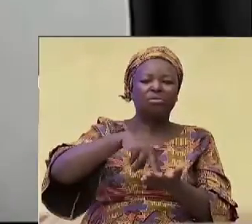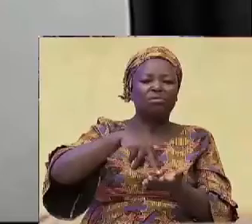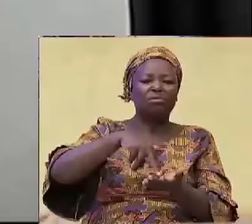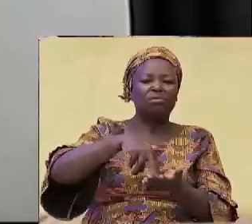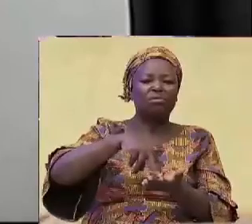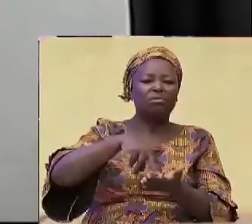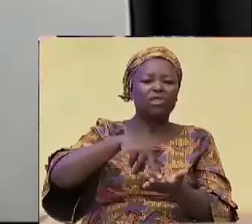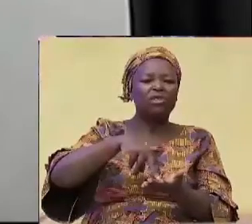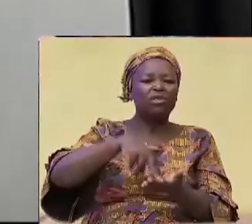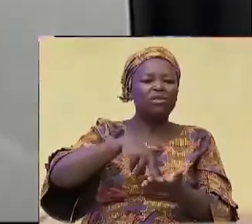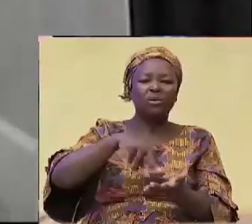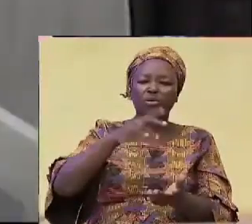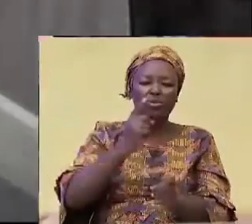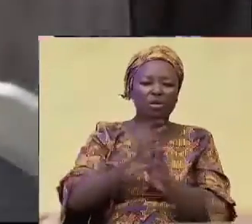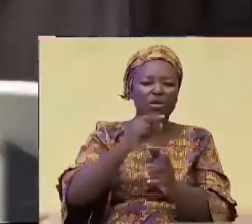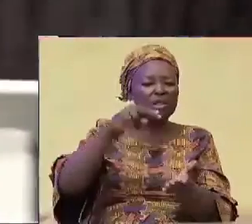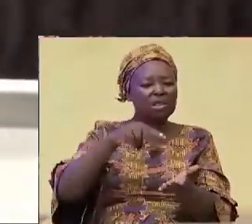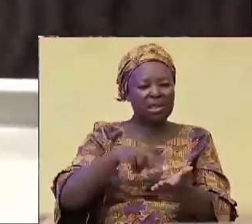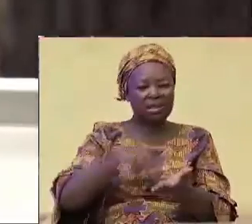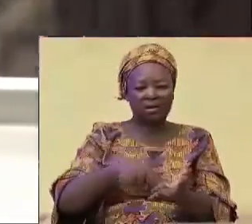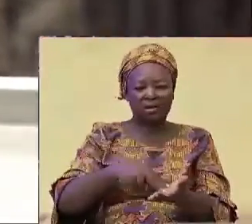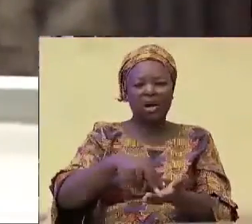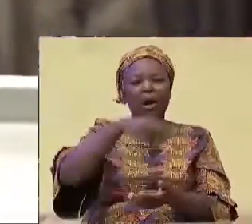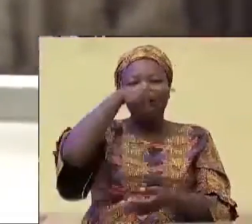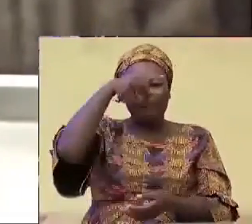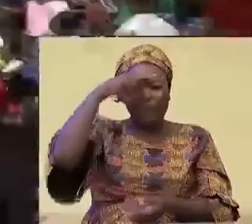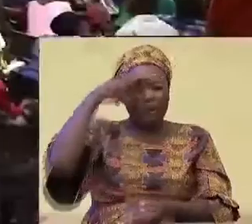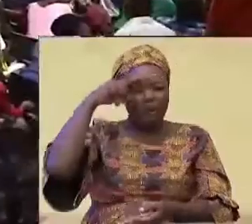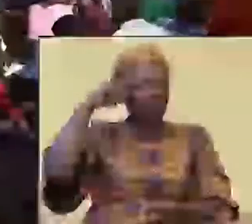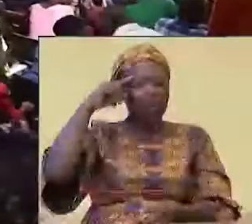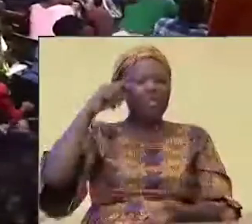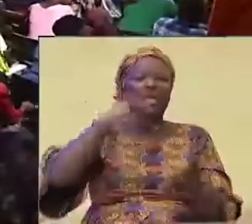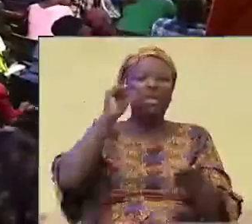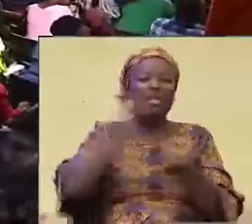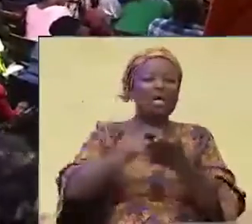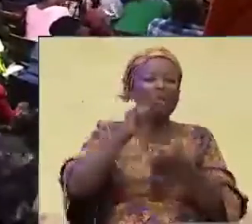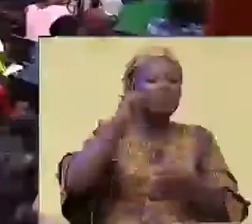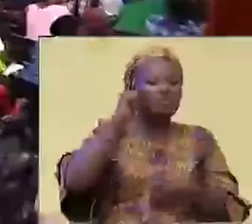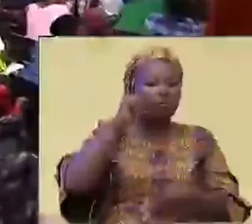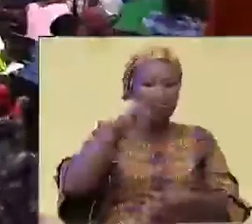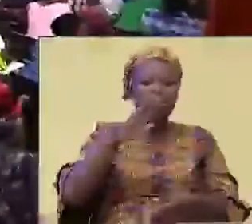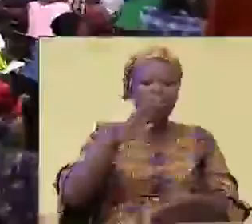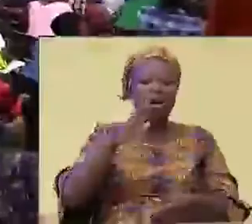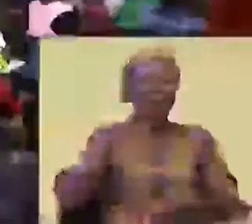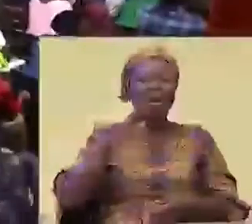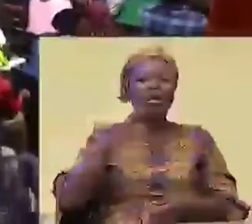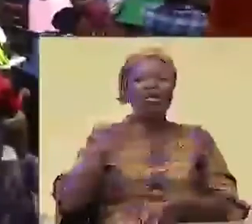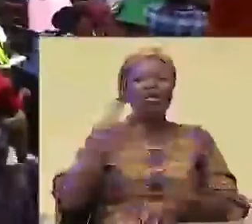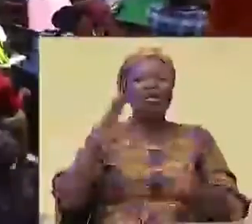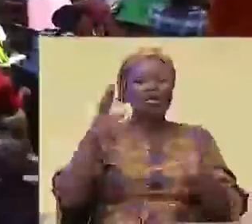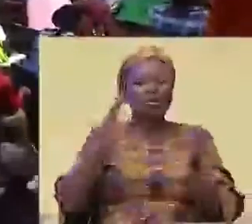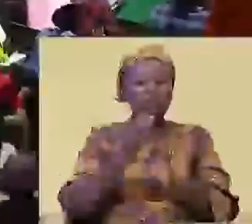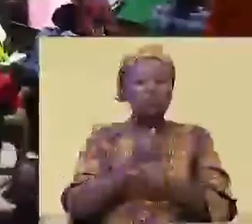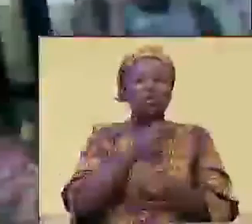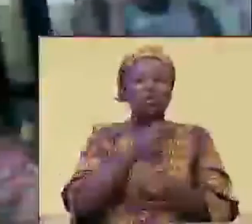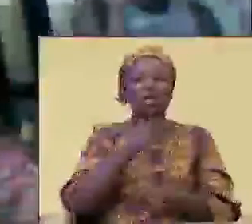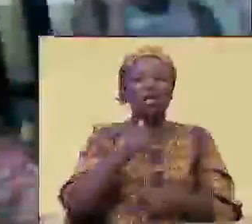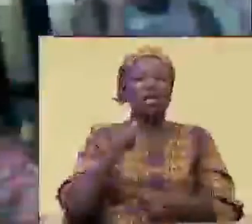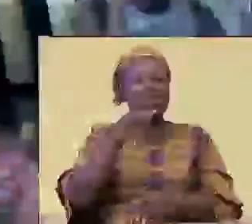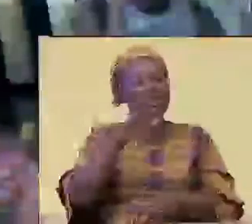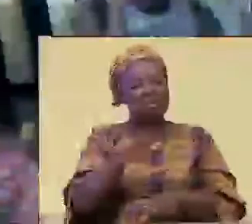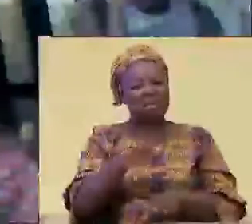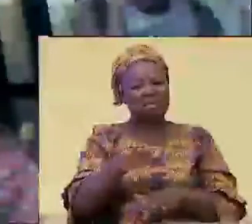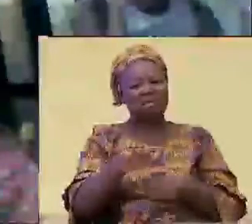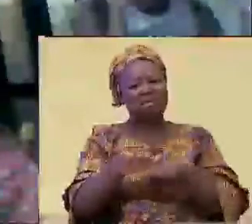up. She took a step. She acted out her faith.